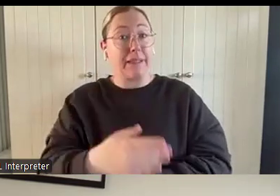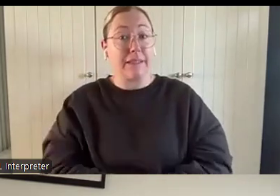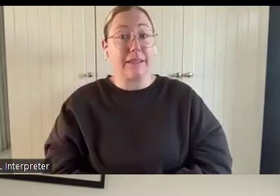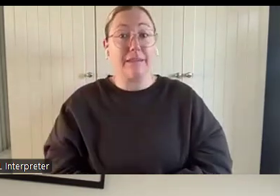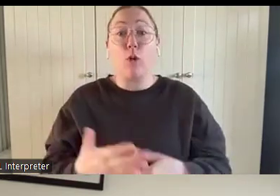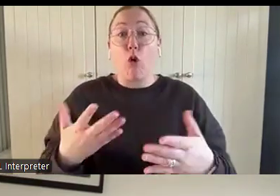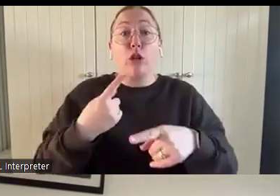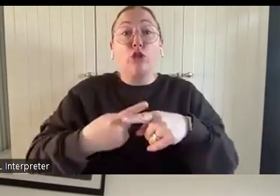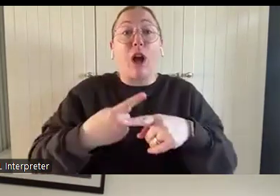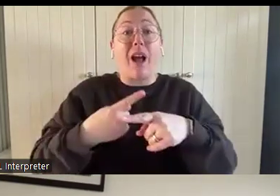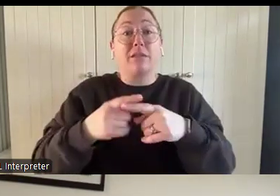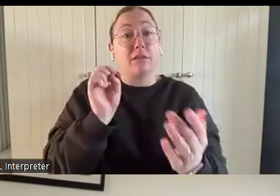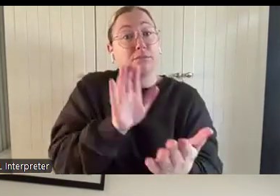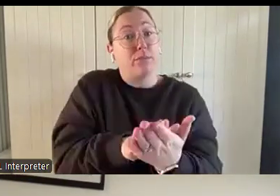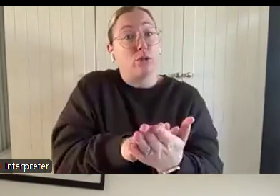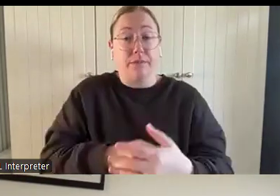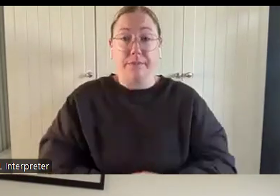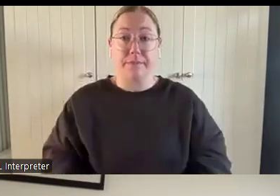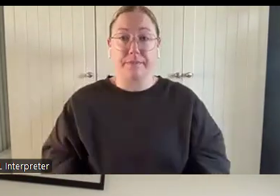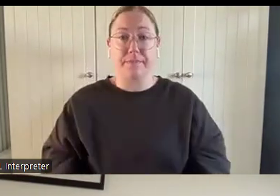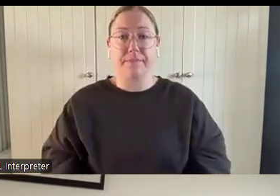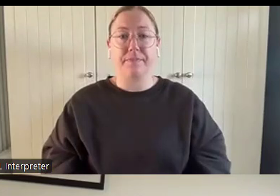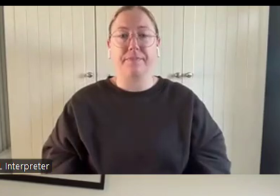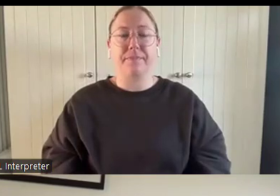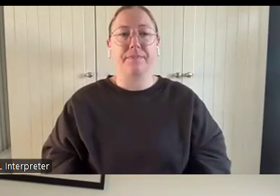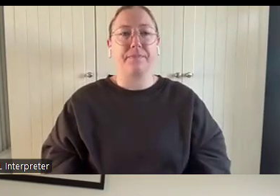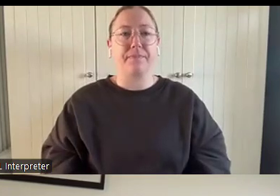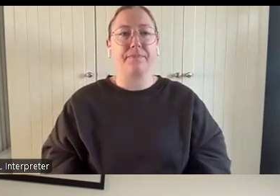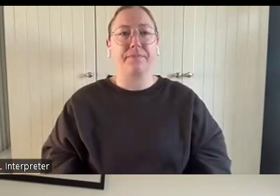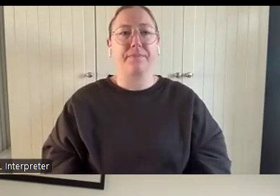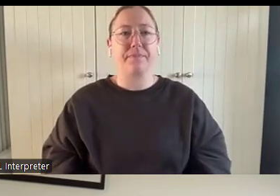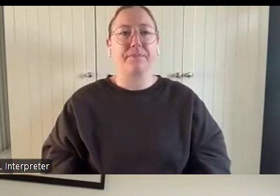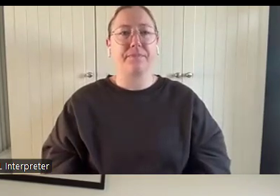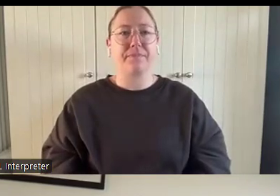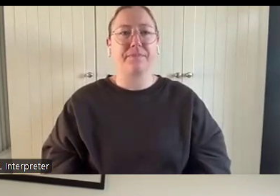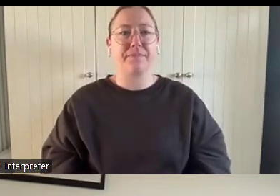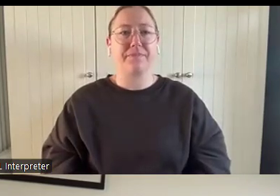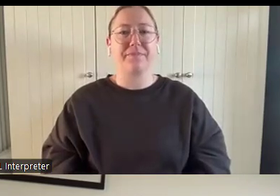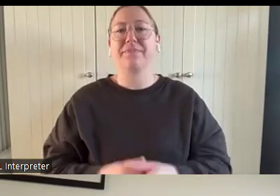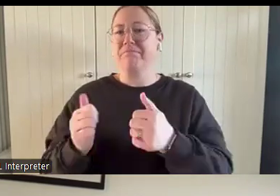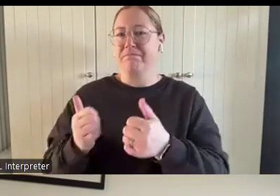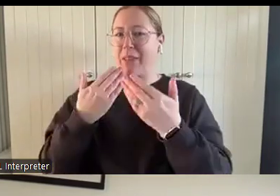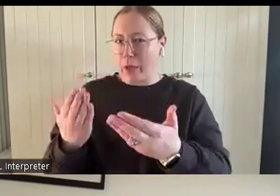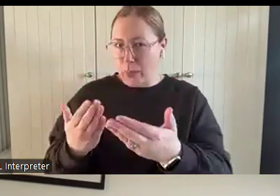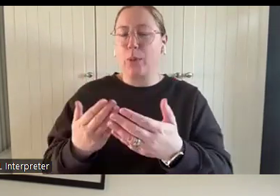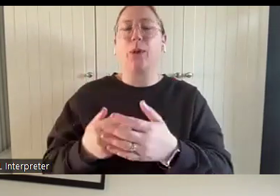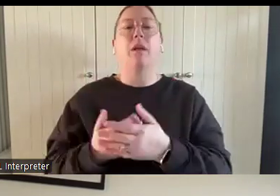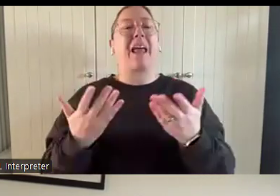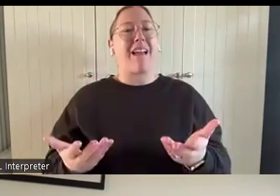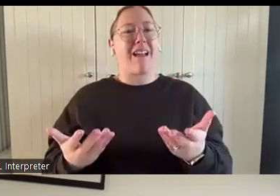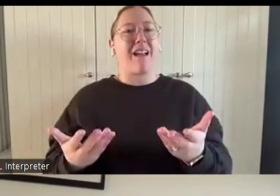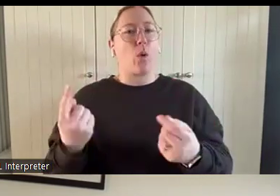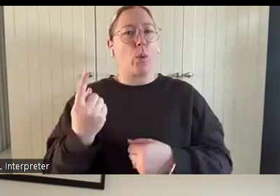if it's something I can help with at all. Okay, thank you very much. And then now we're going over